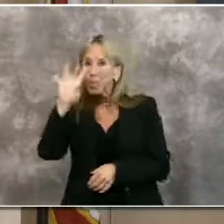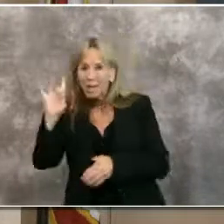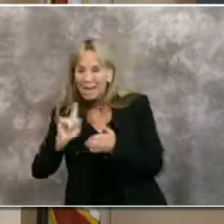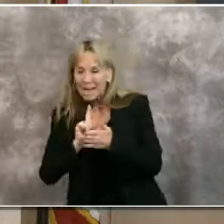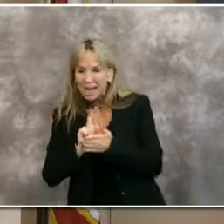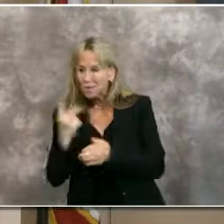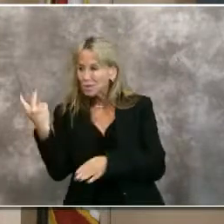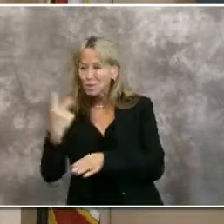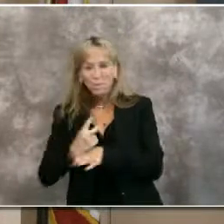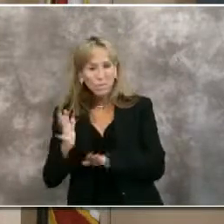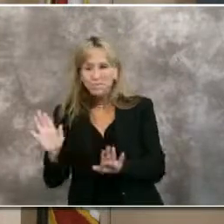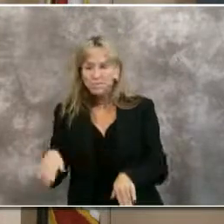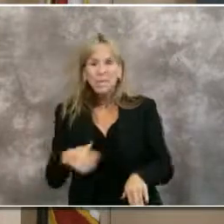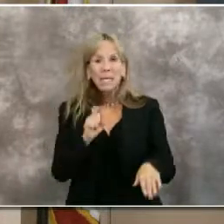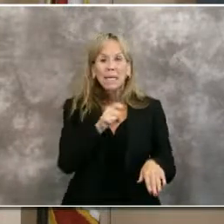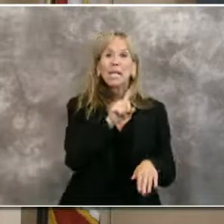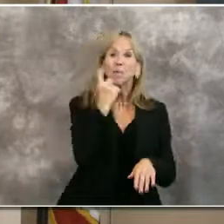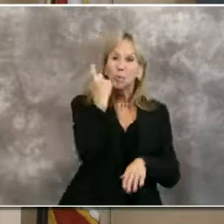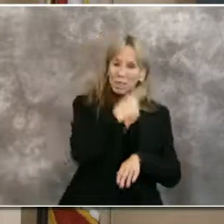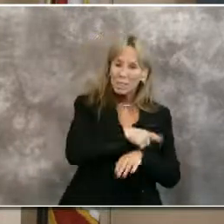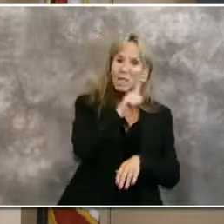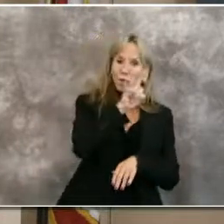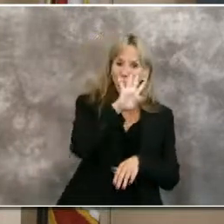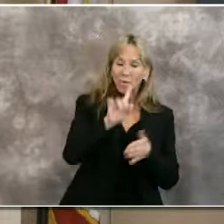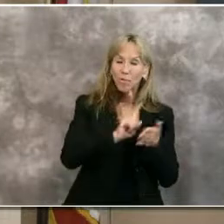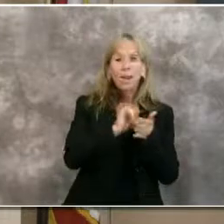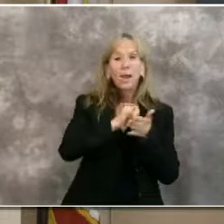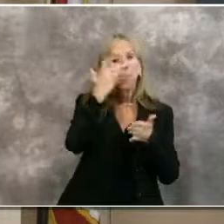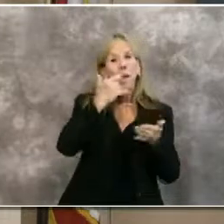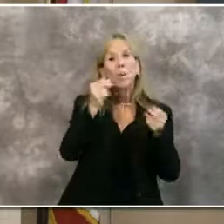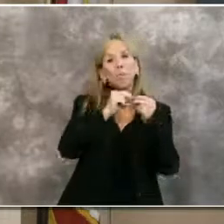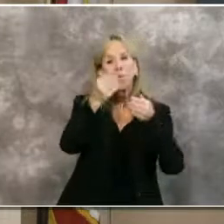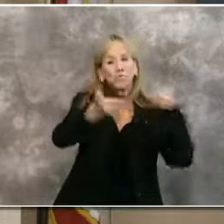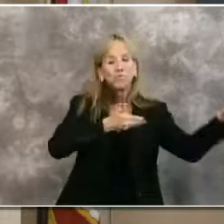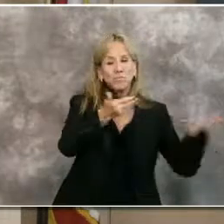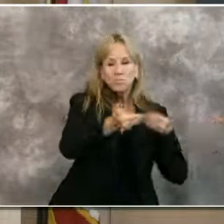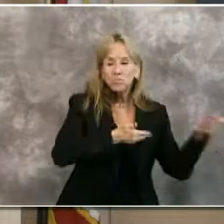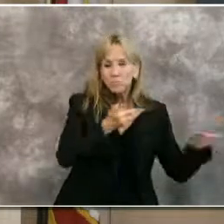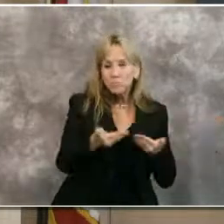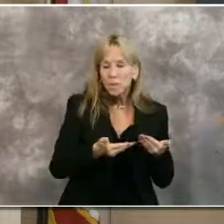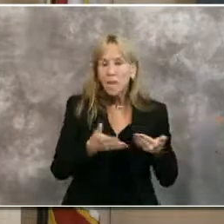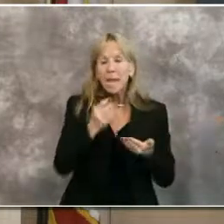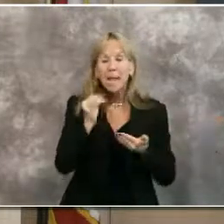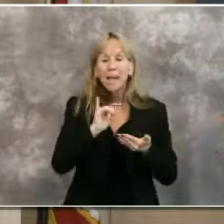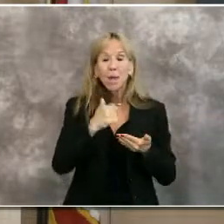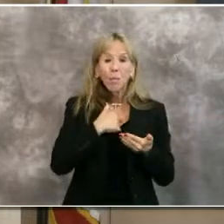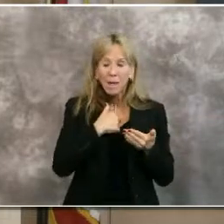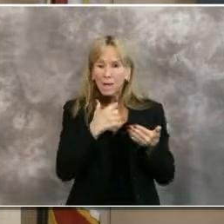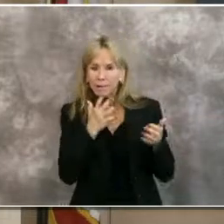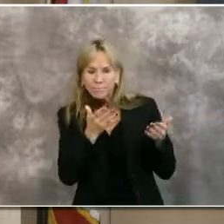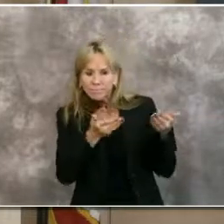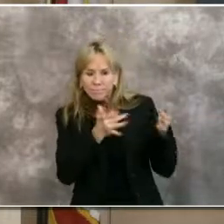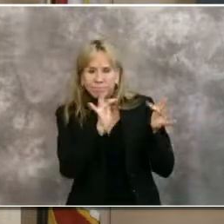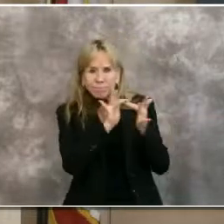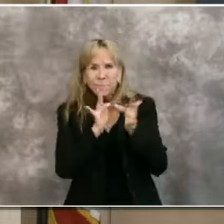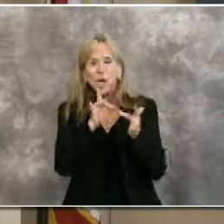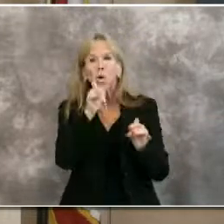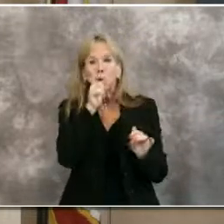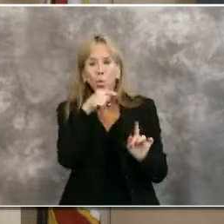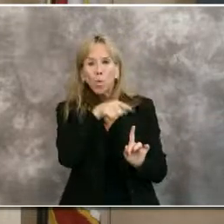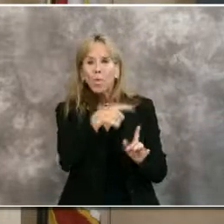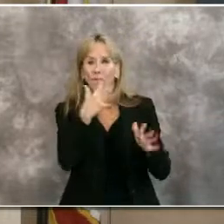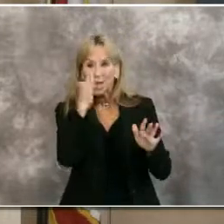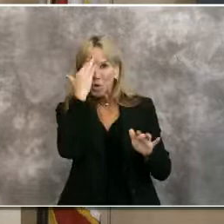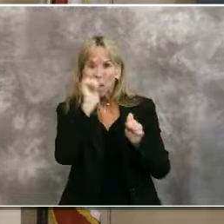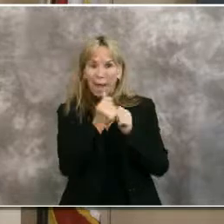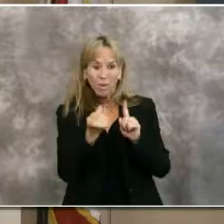about of the onboarding of staffing, we're also upgrading some of the contact tracers that have the skill sets to be cross-trained to do that